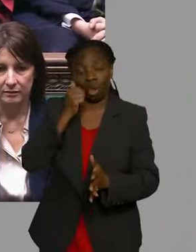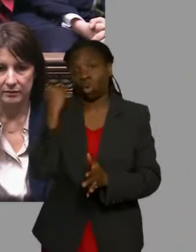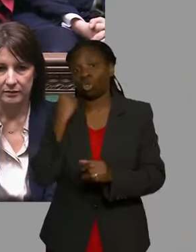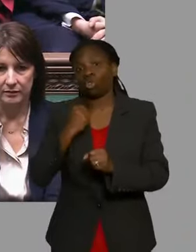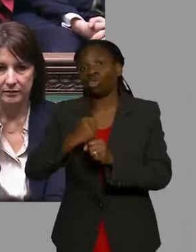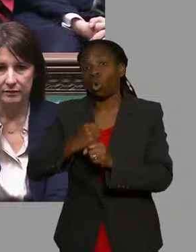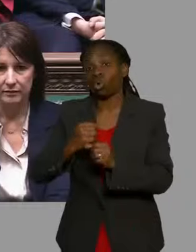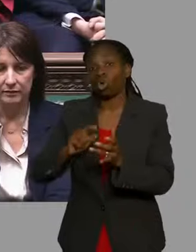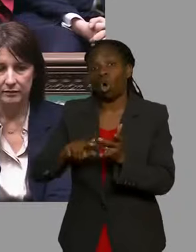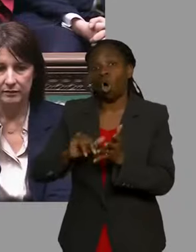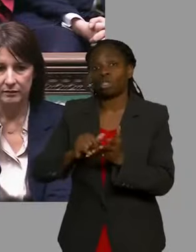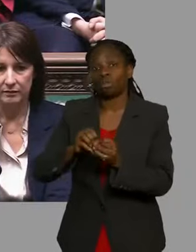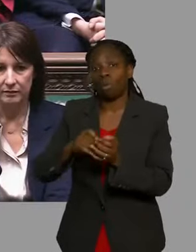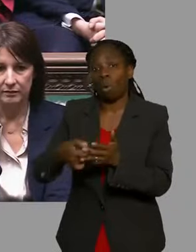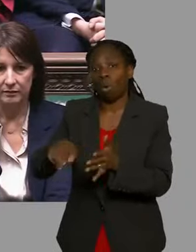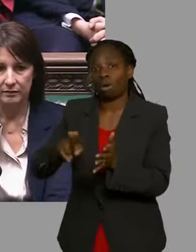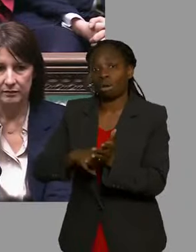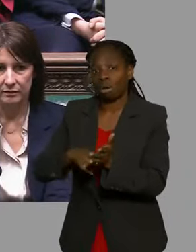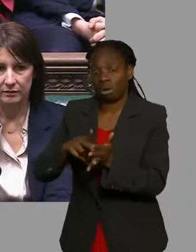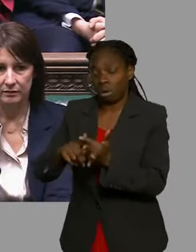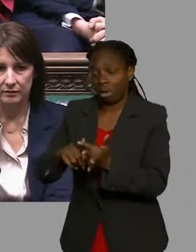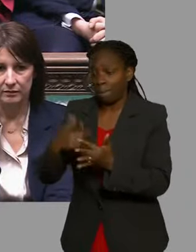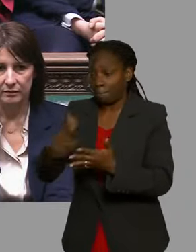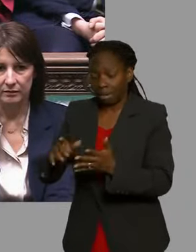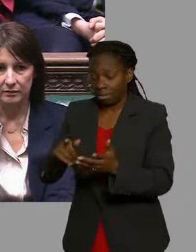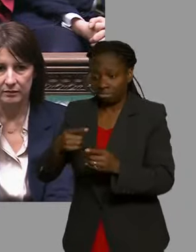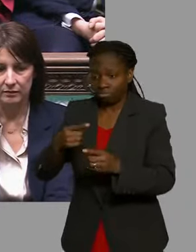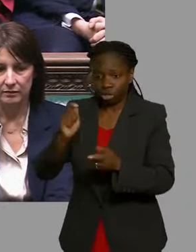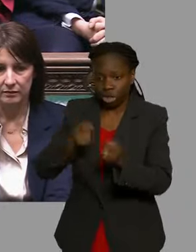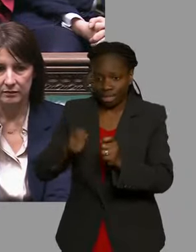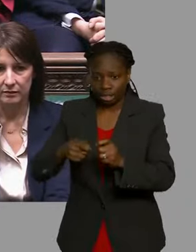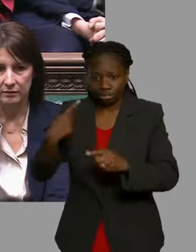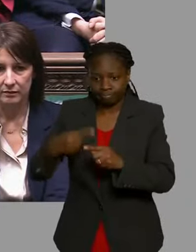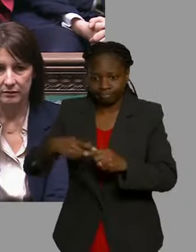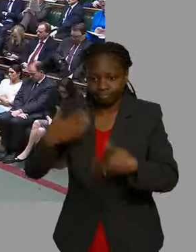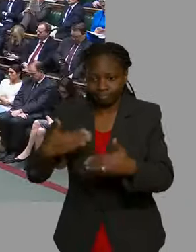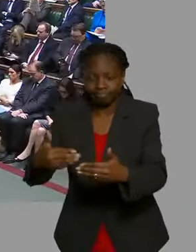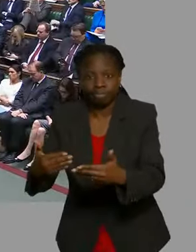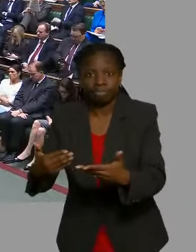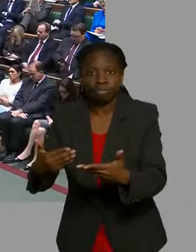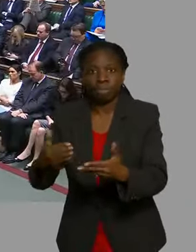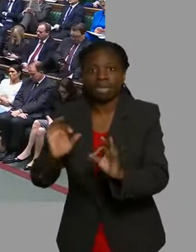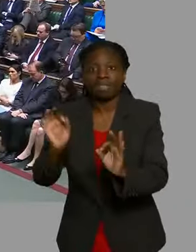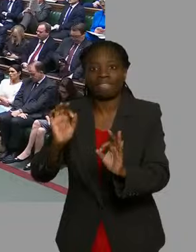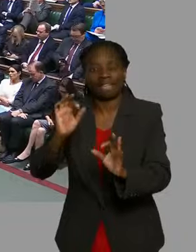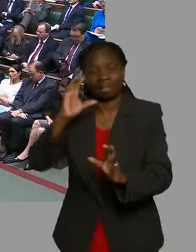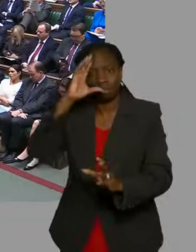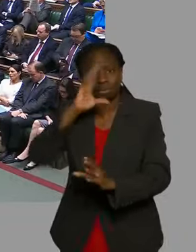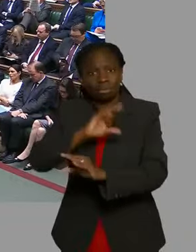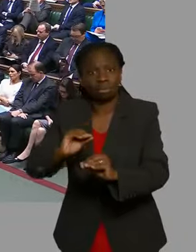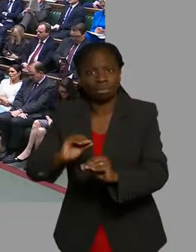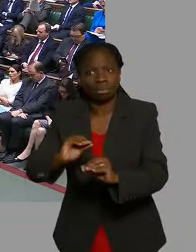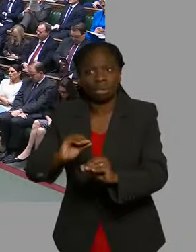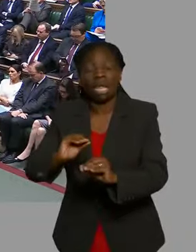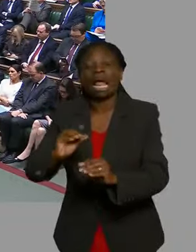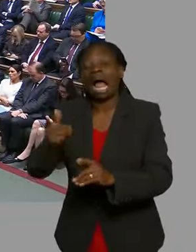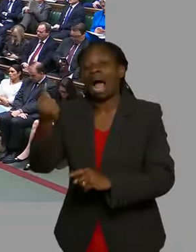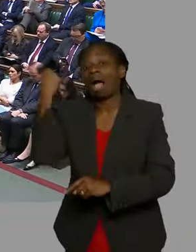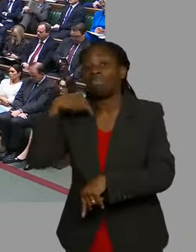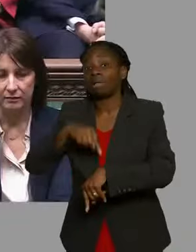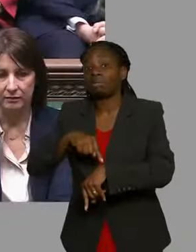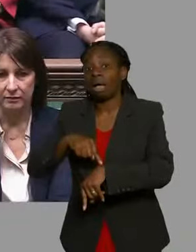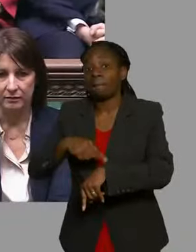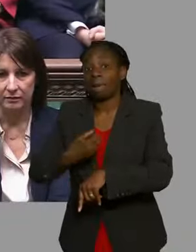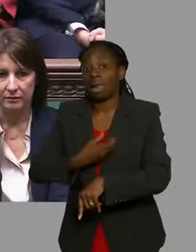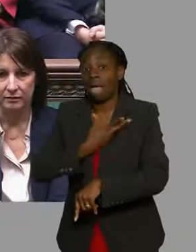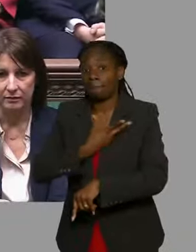notice. That equally was unacceptable, and Labour opposed it at the time. It is a serious issue. It's a complex issue.